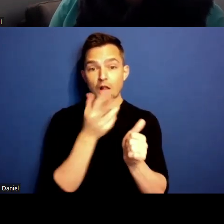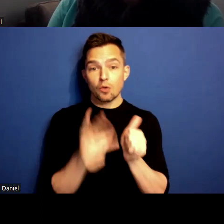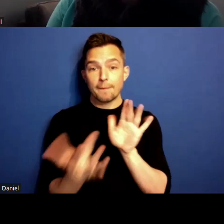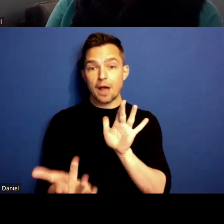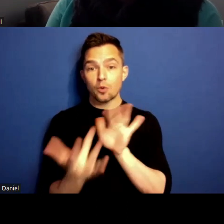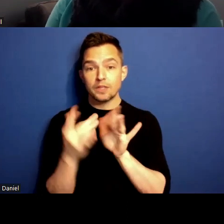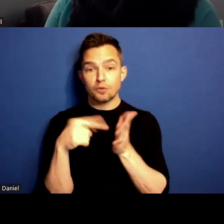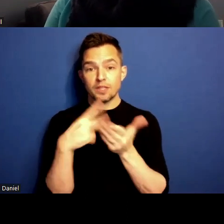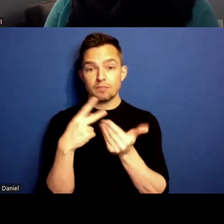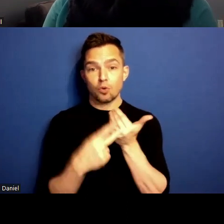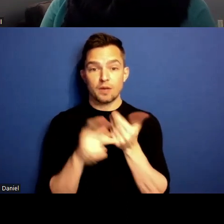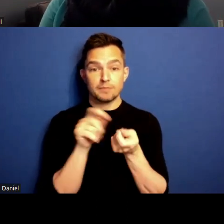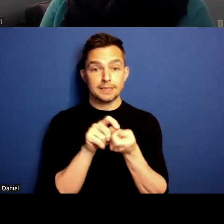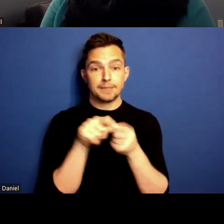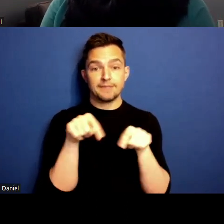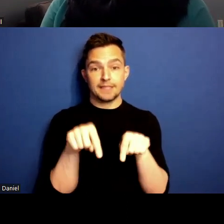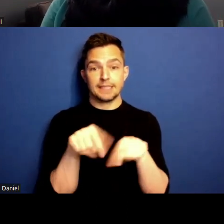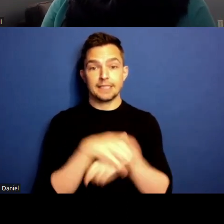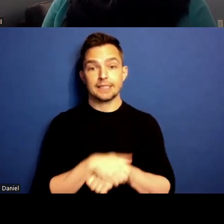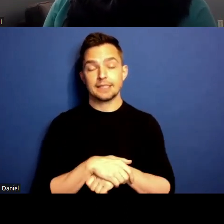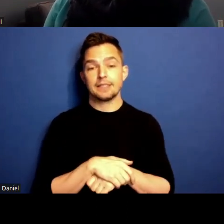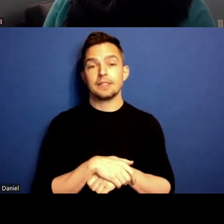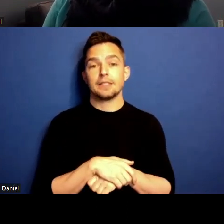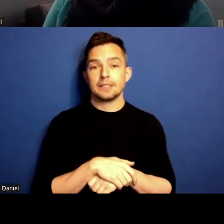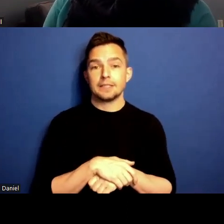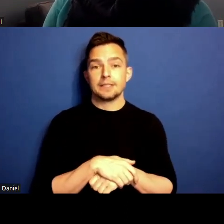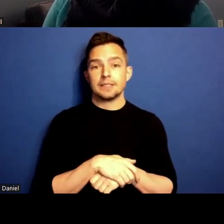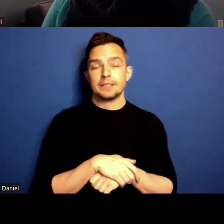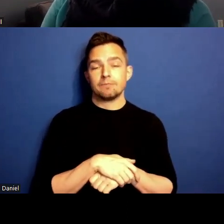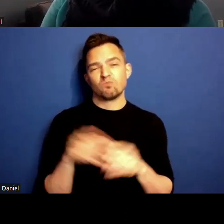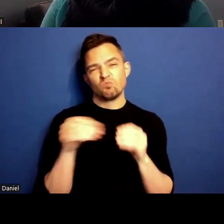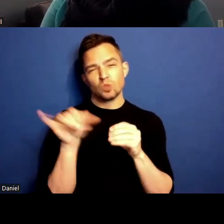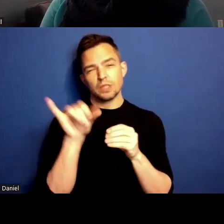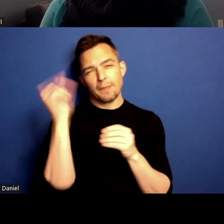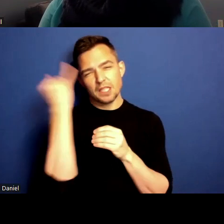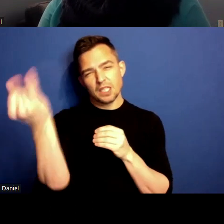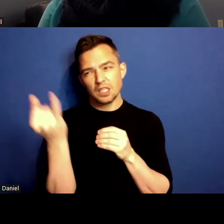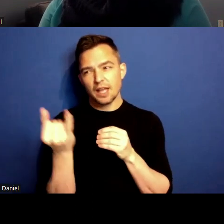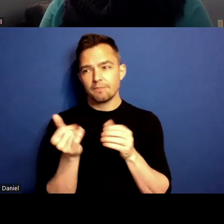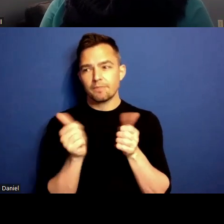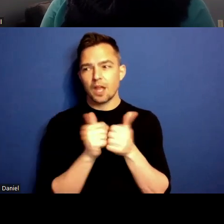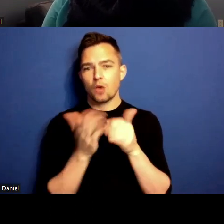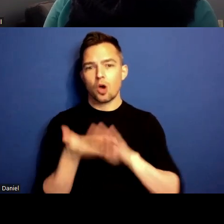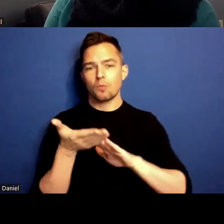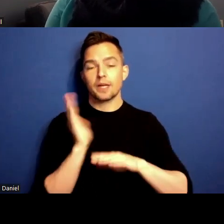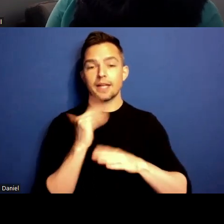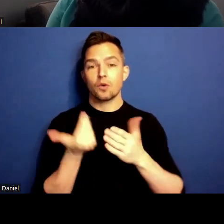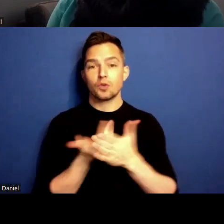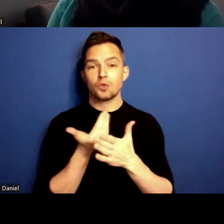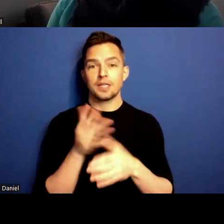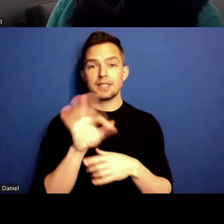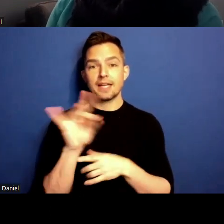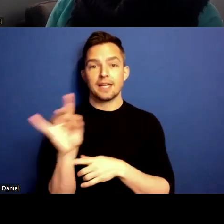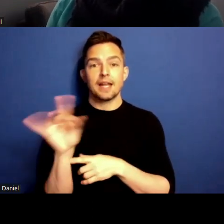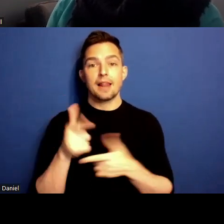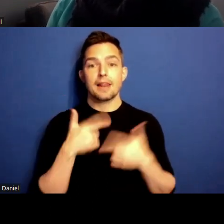for this program in particular. More similar to the way that we'll be operating our new 988 Lifeline Center